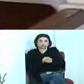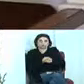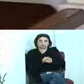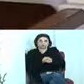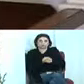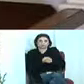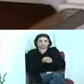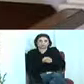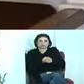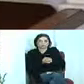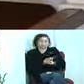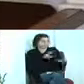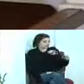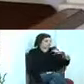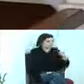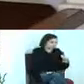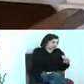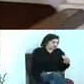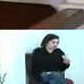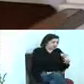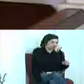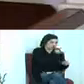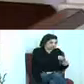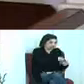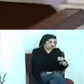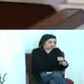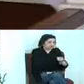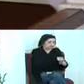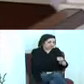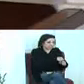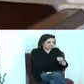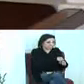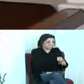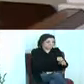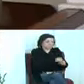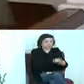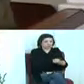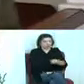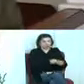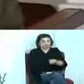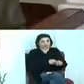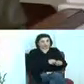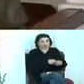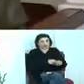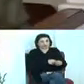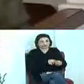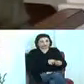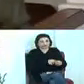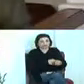They're involved. They're involved.